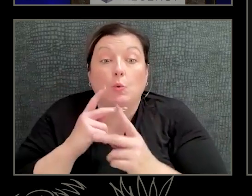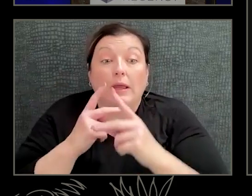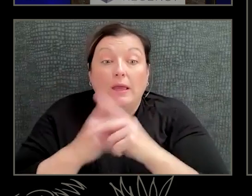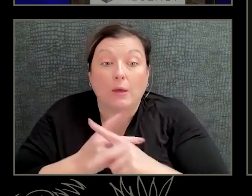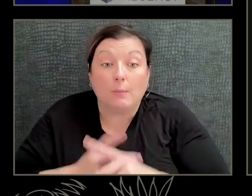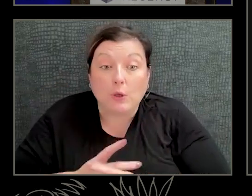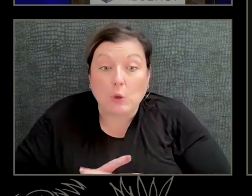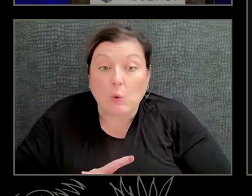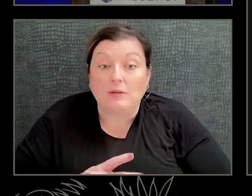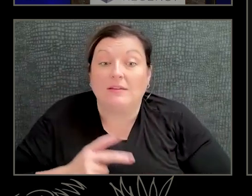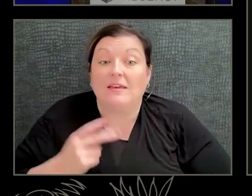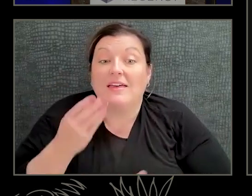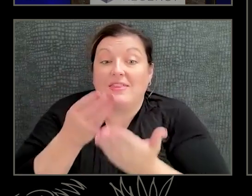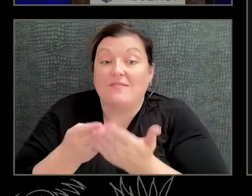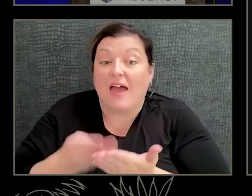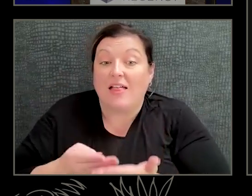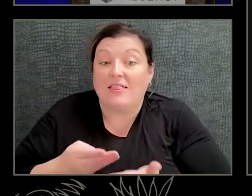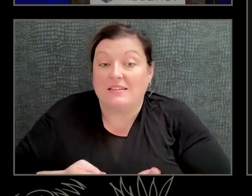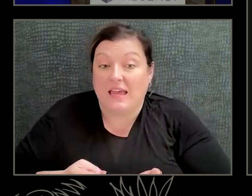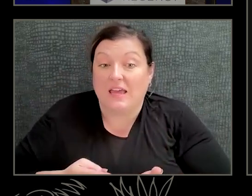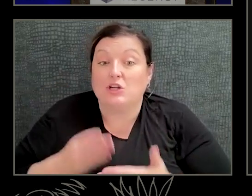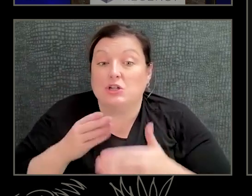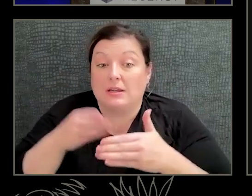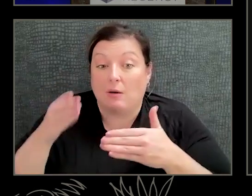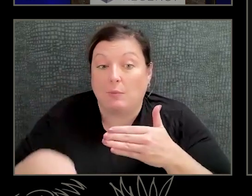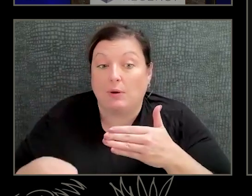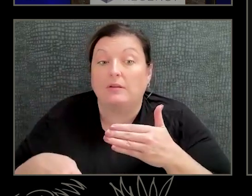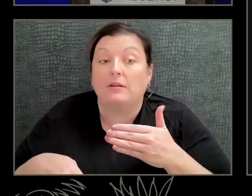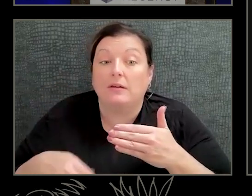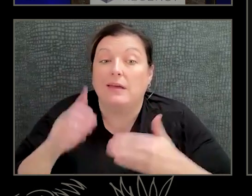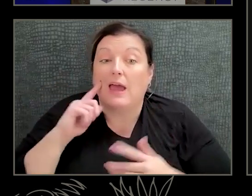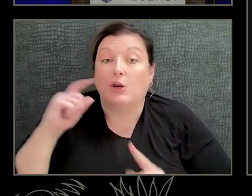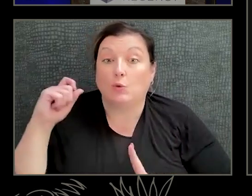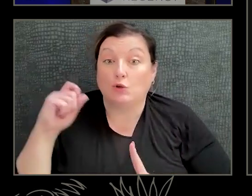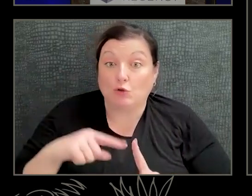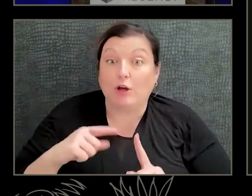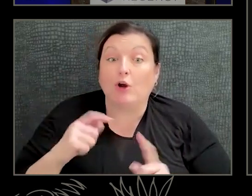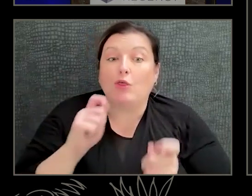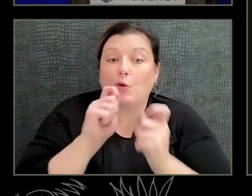output and in turn trigger a re-render in all the components that use it.